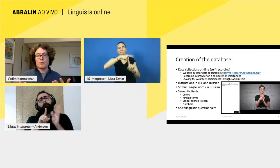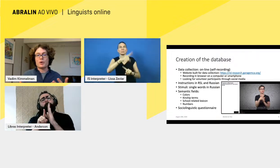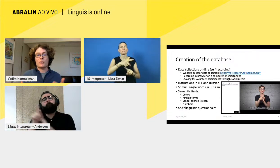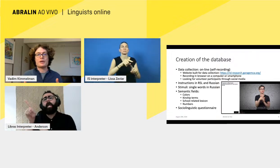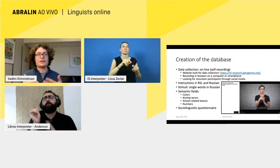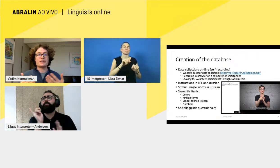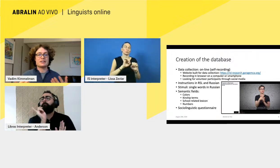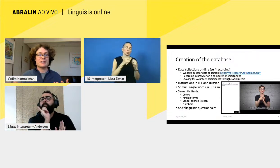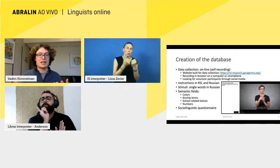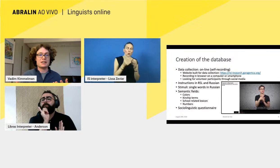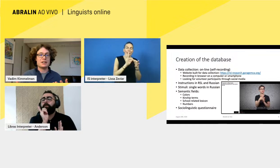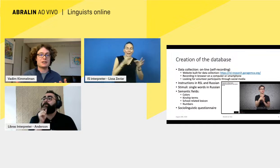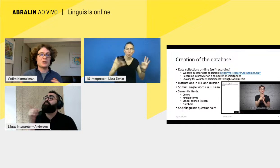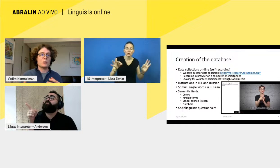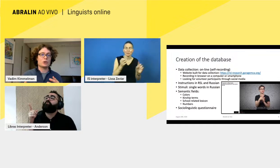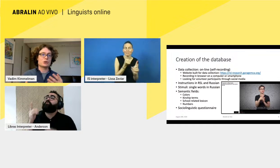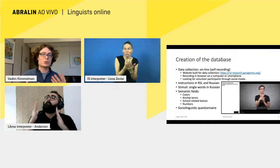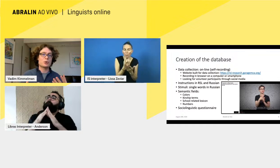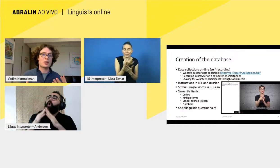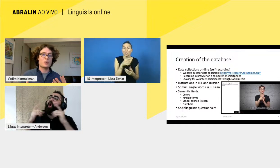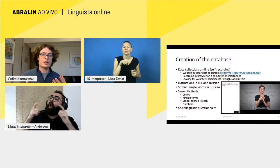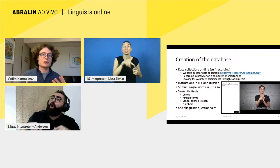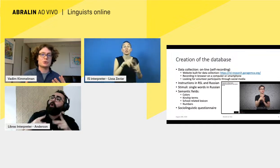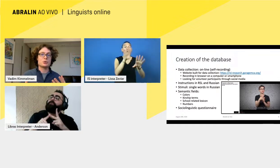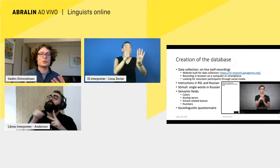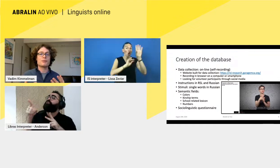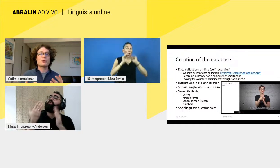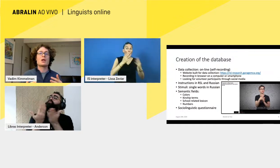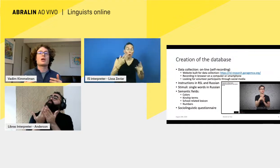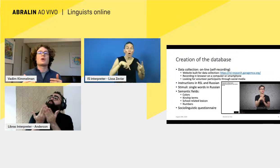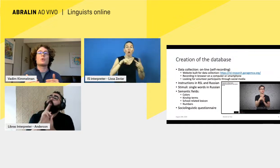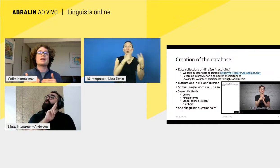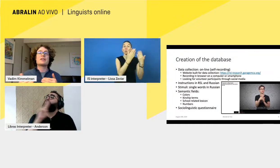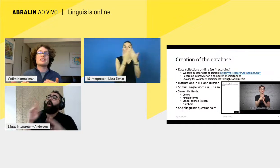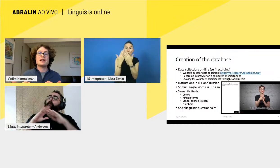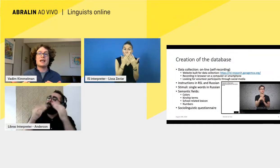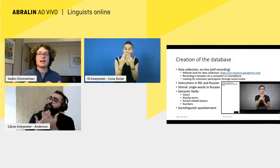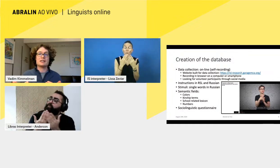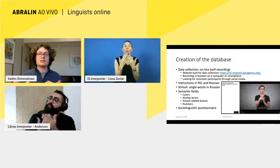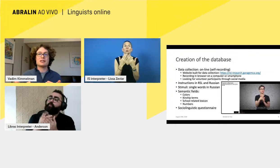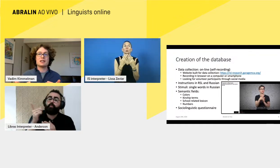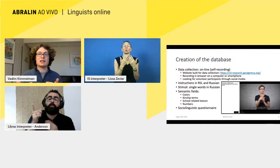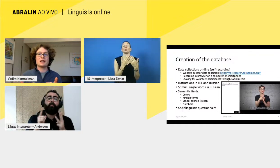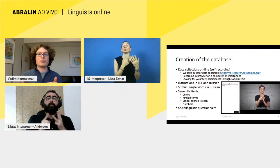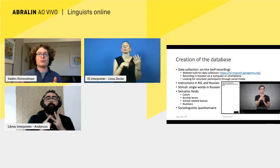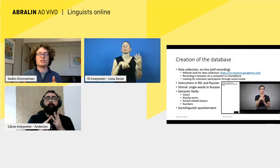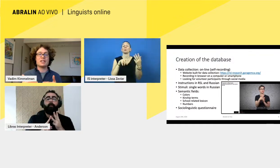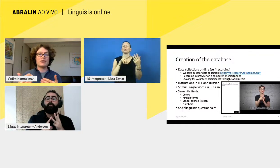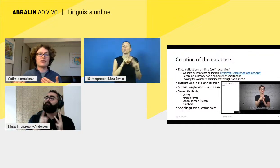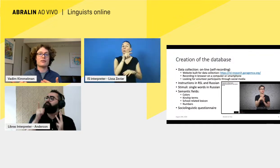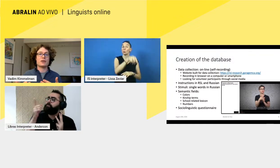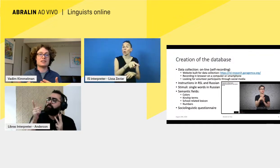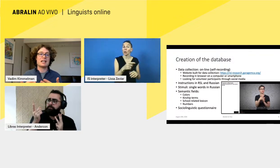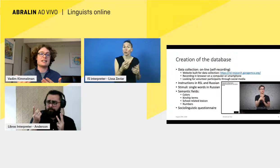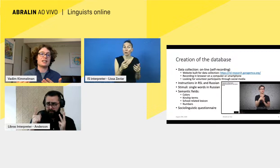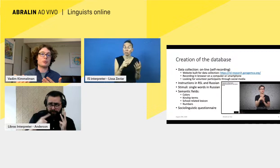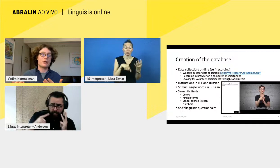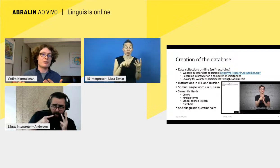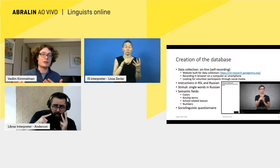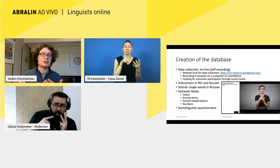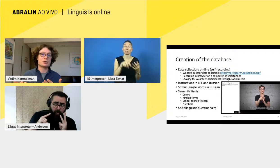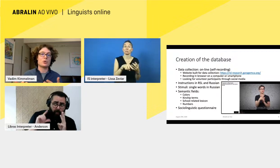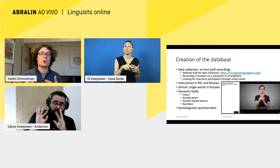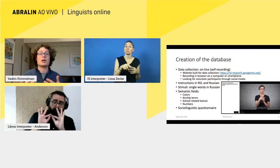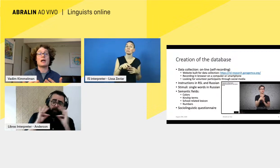they're from, where they studied, what school they went to, whether they had deaf